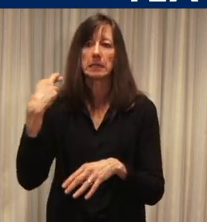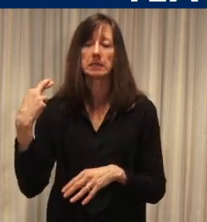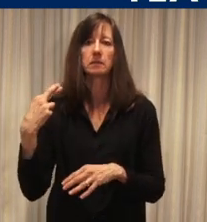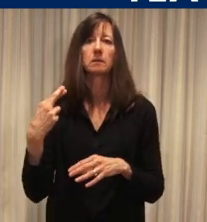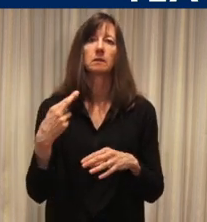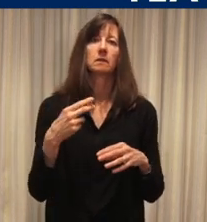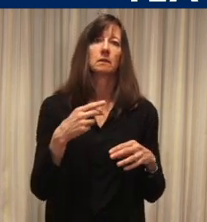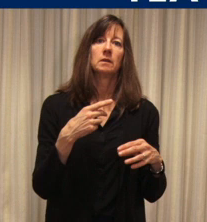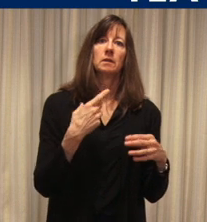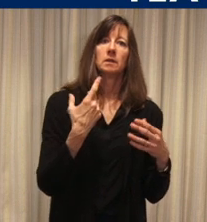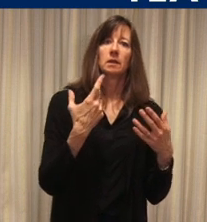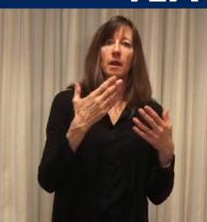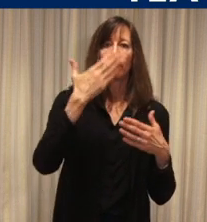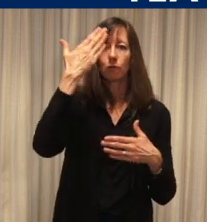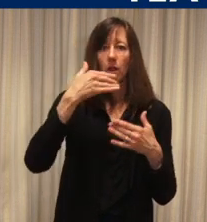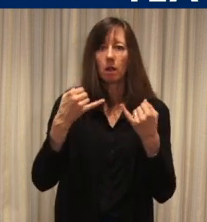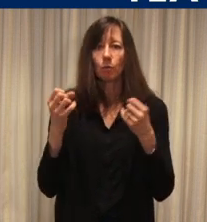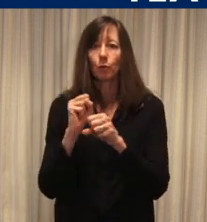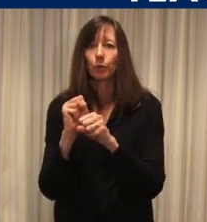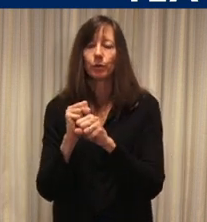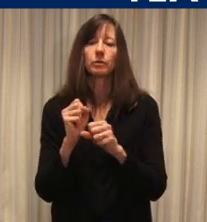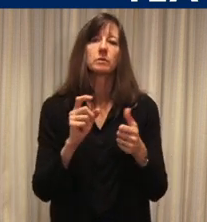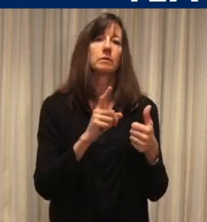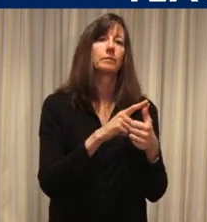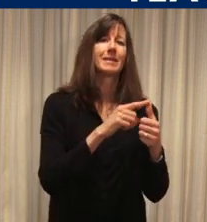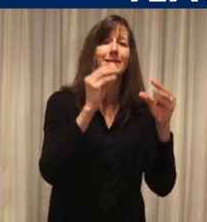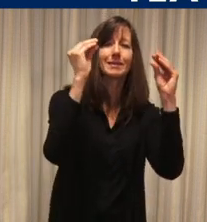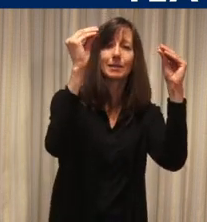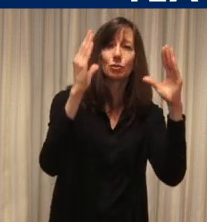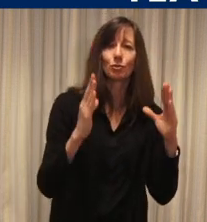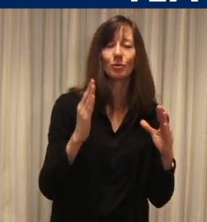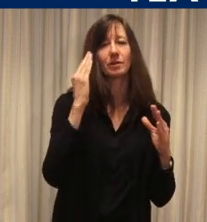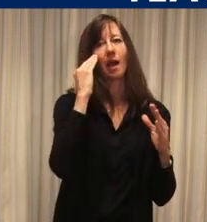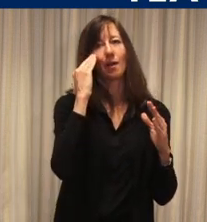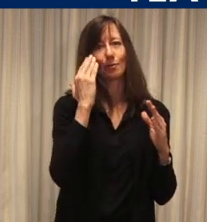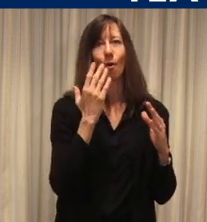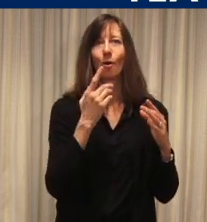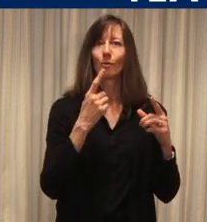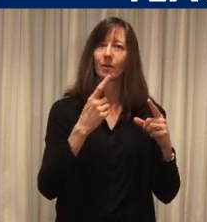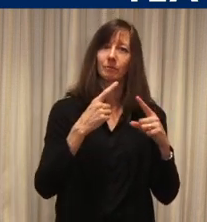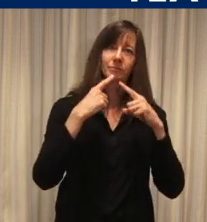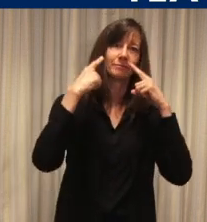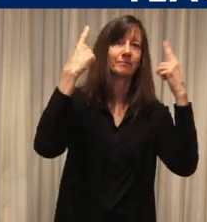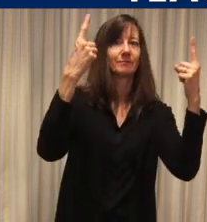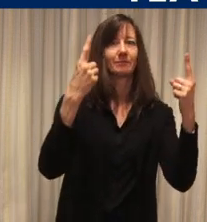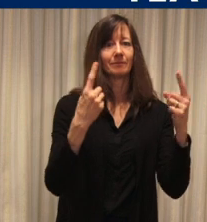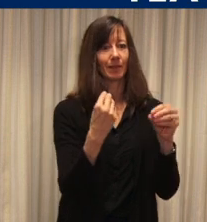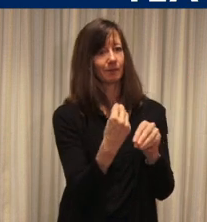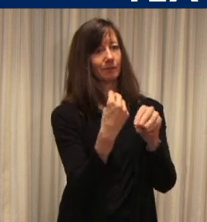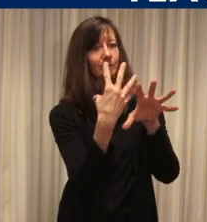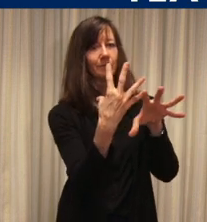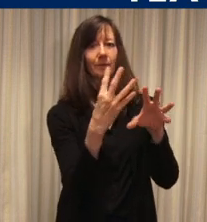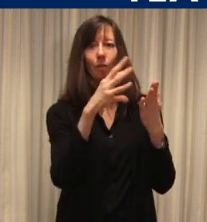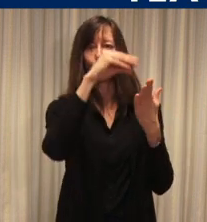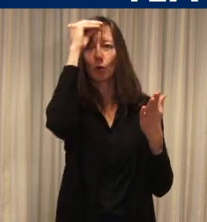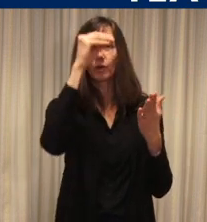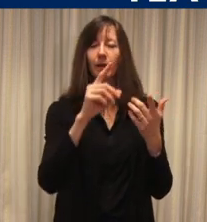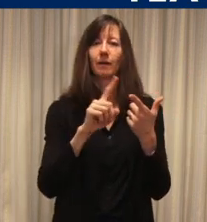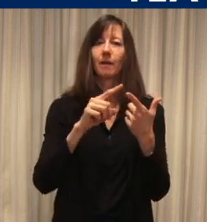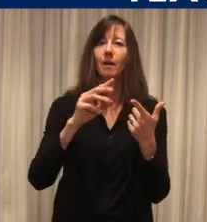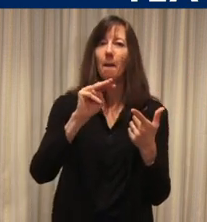be in as much physical harm, but who I know are making it work for remote learning in a way that they've never had to do, our mail carriers, delivery